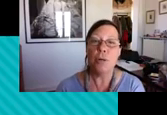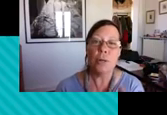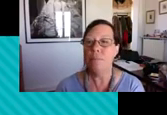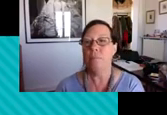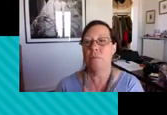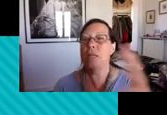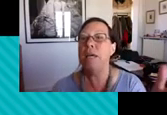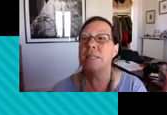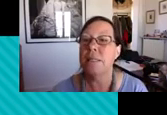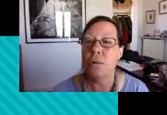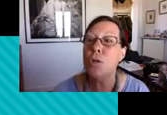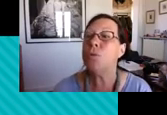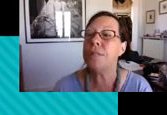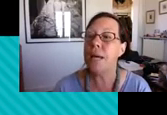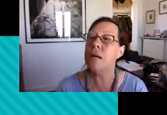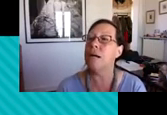example,